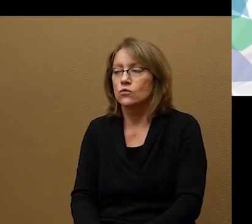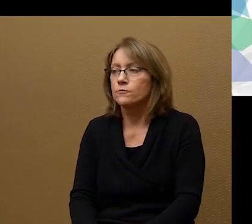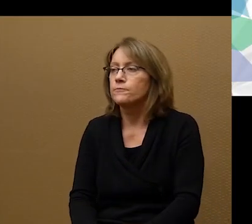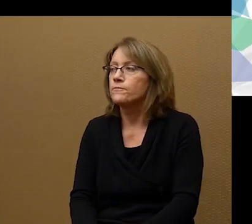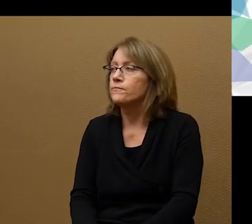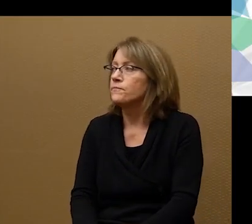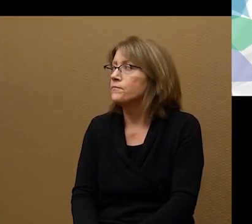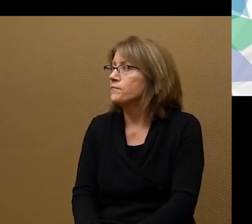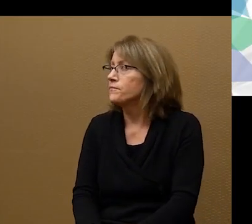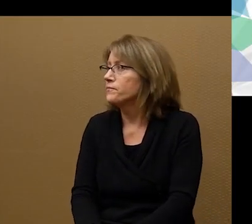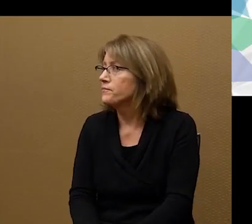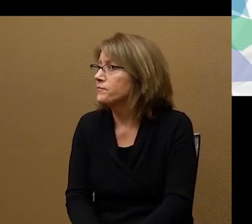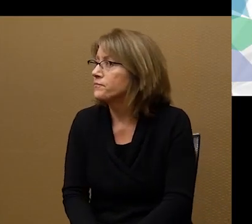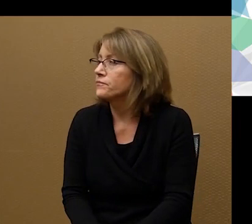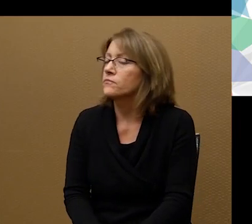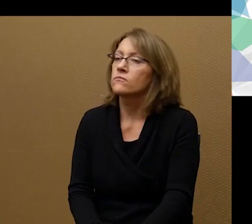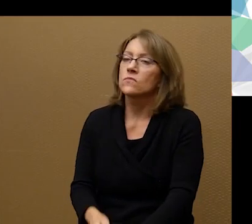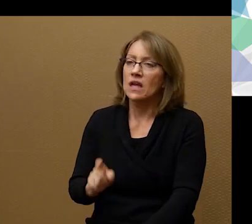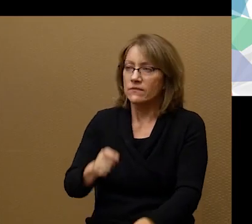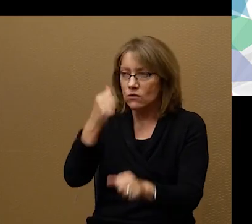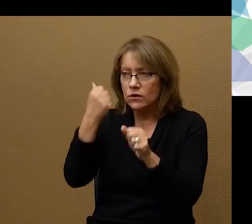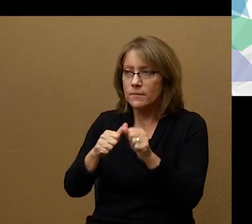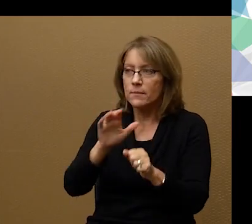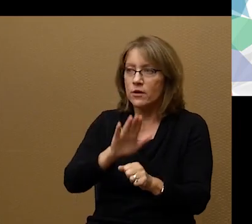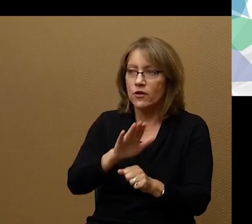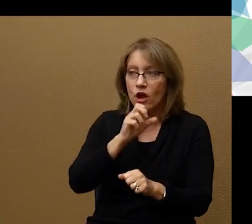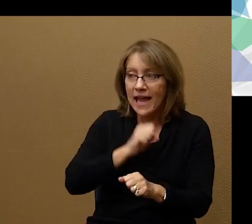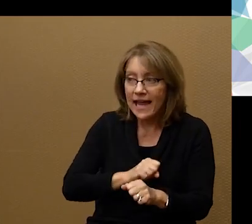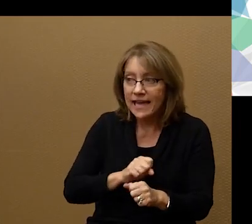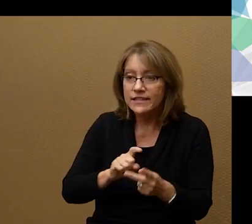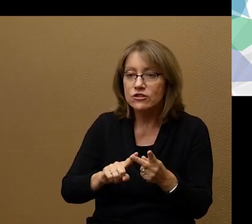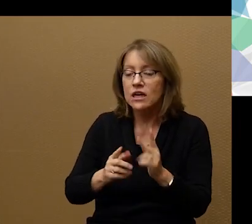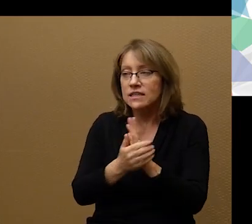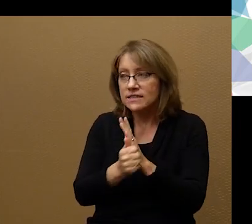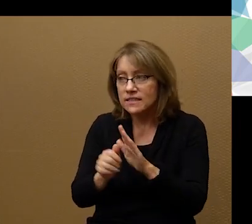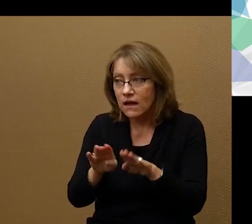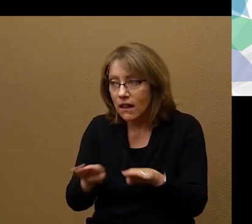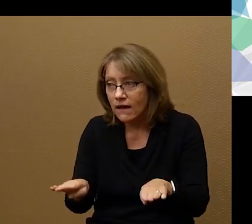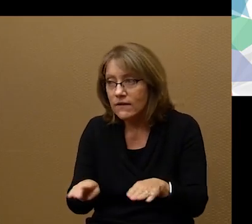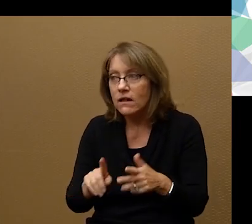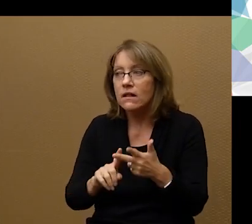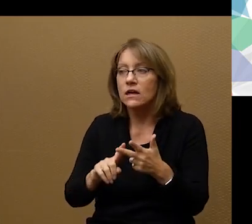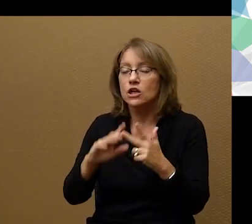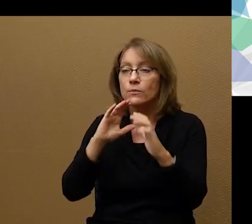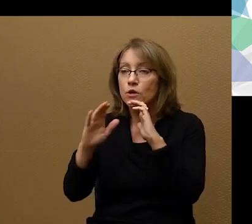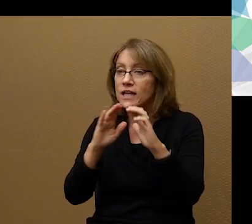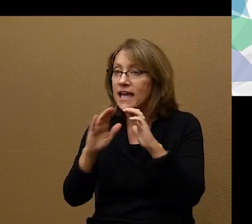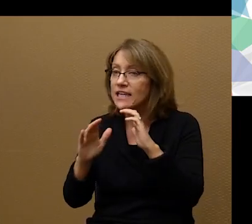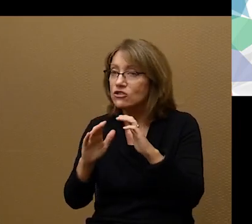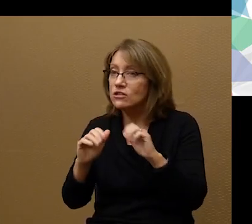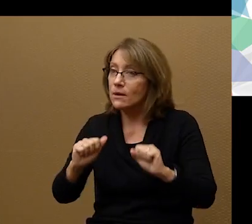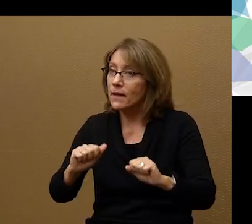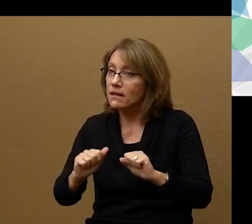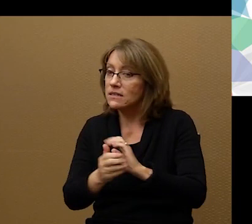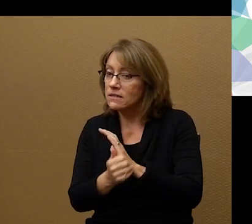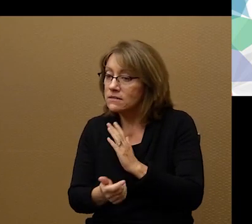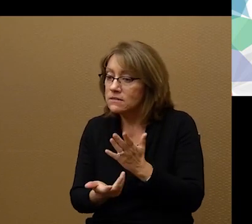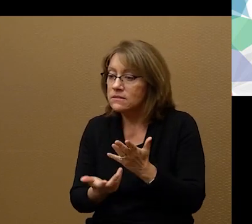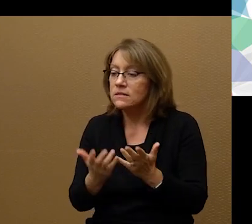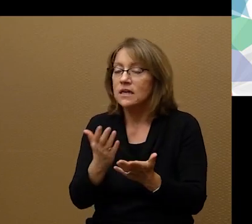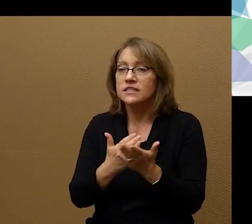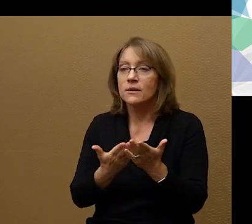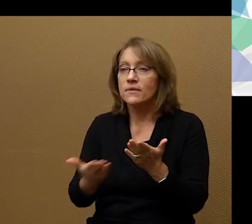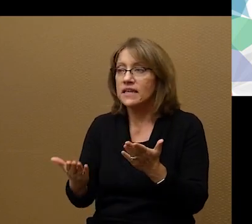So you got to keep in mind their skill level, their age, their communication ability. Are some of the steps, do they need to